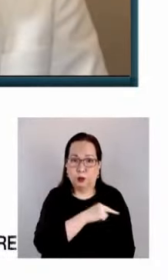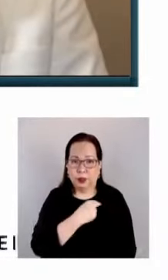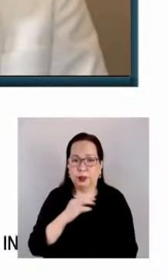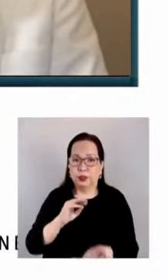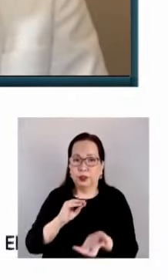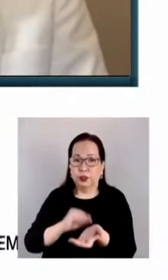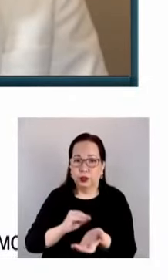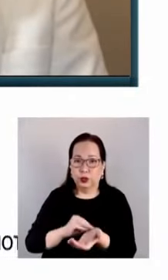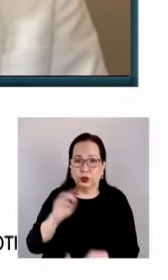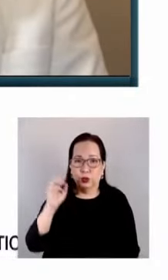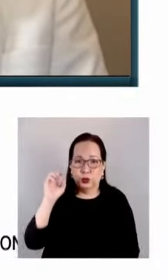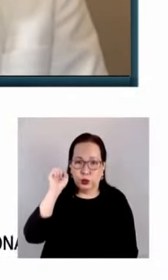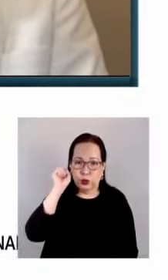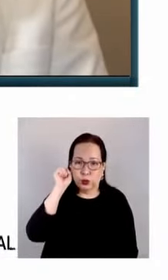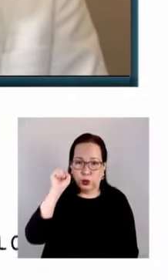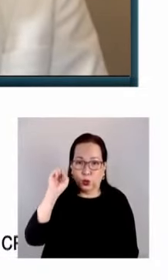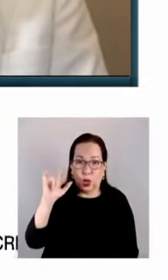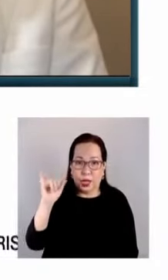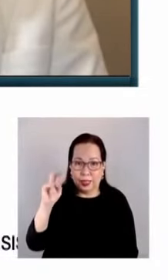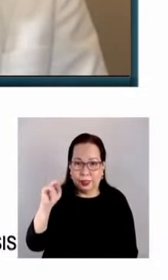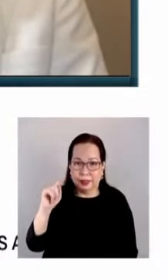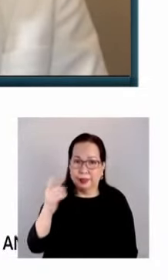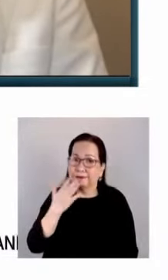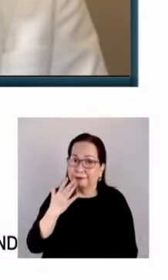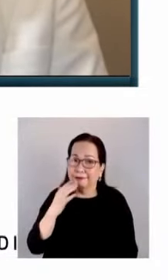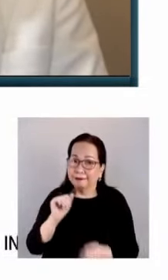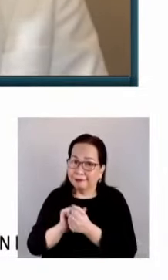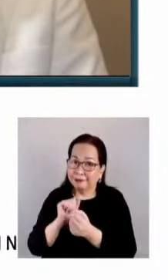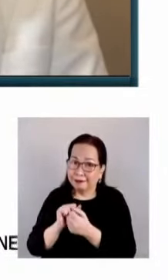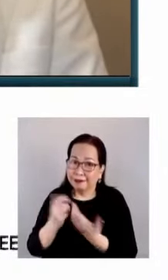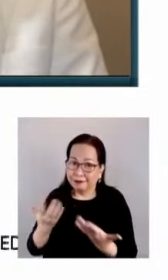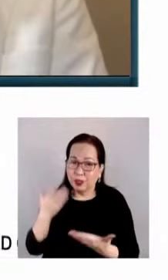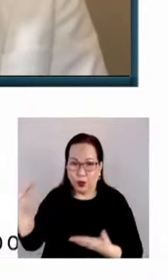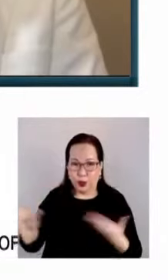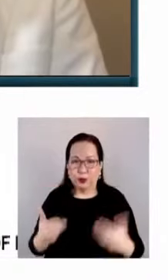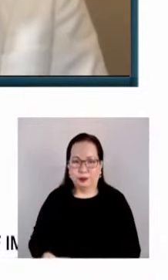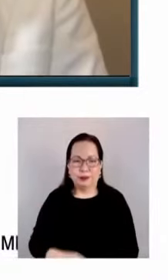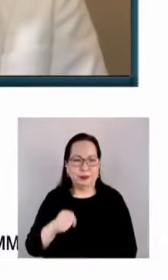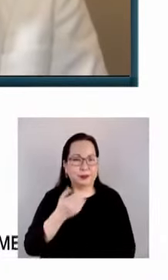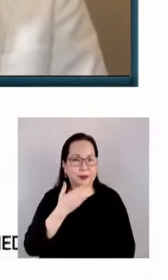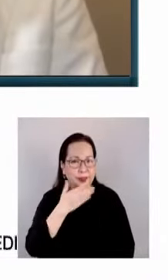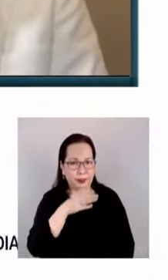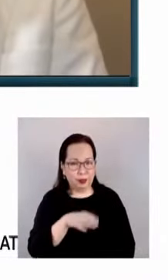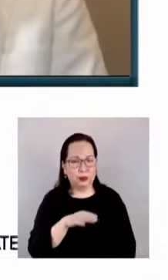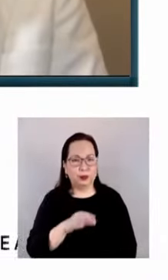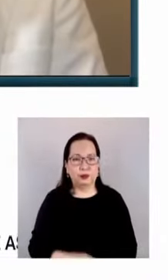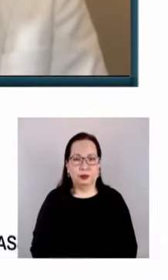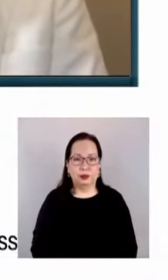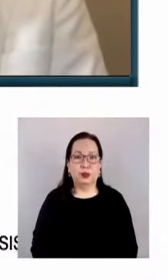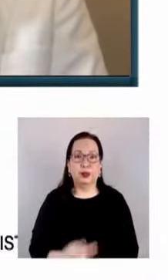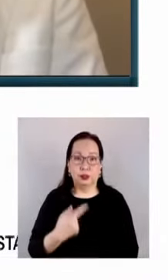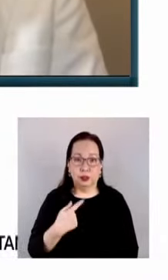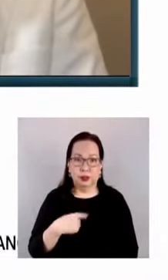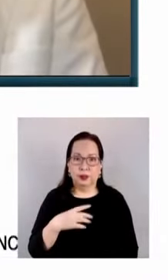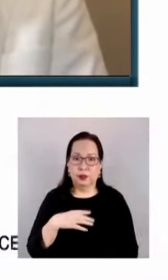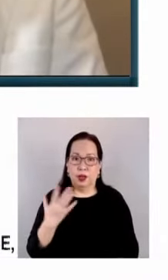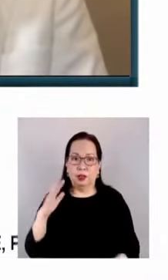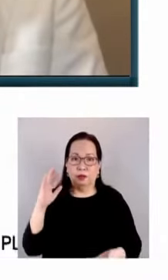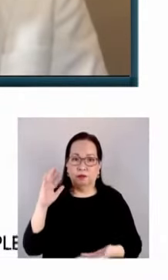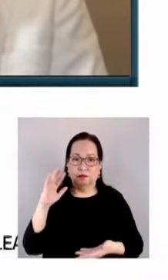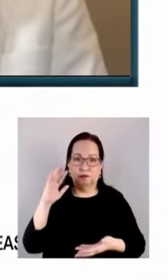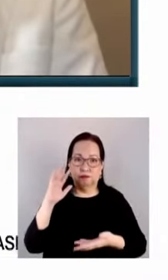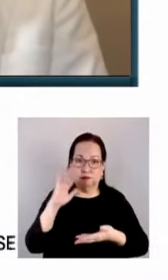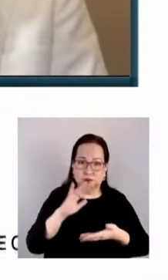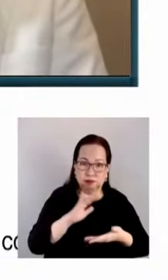us. Welcome to the program. Yes, good afternoon, Carmina. All right, so numbers are going down, but testing,